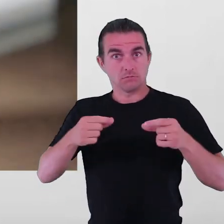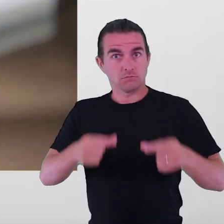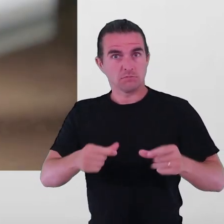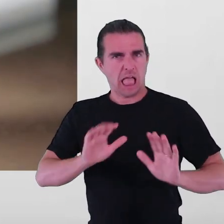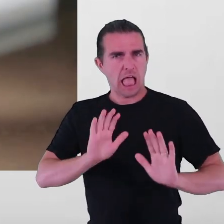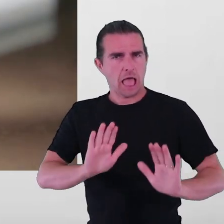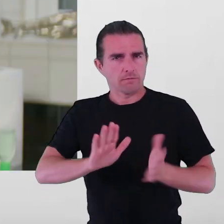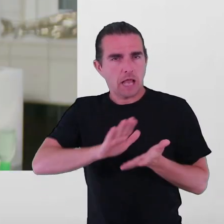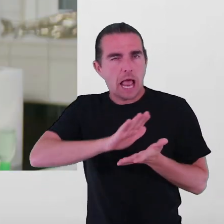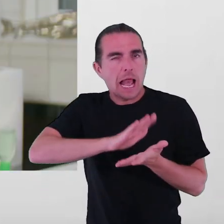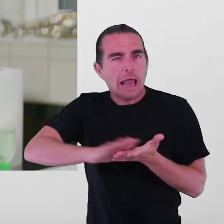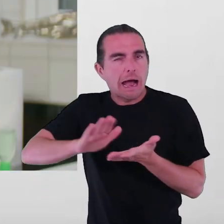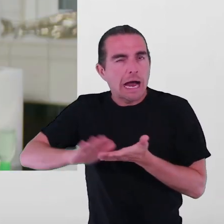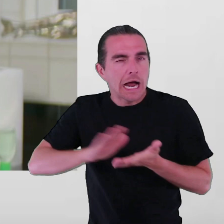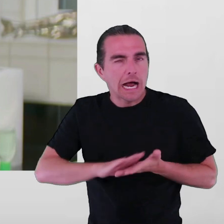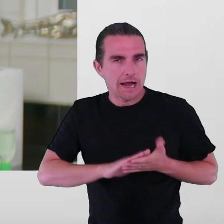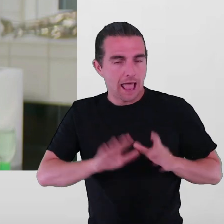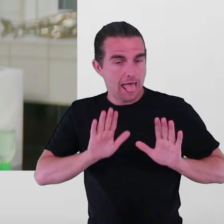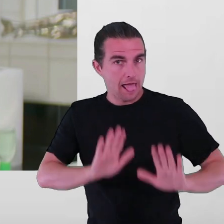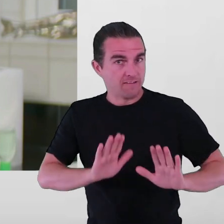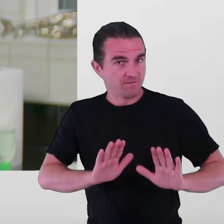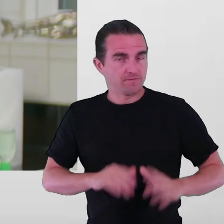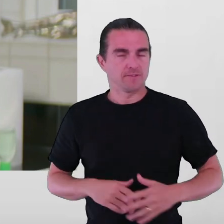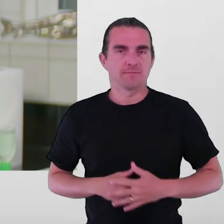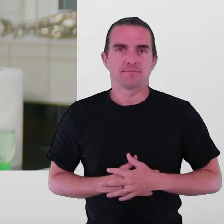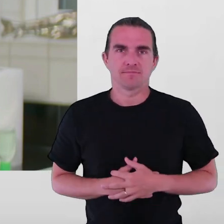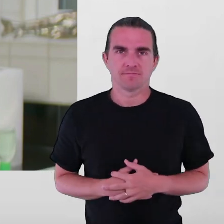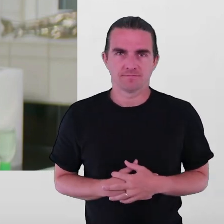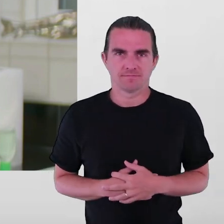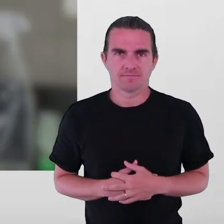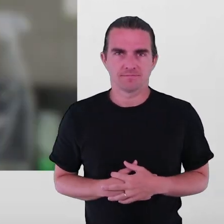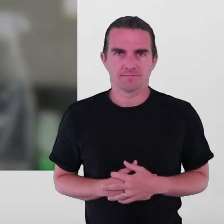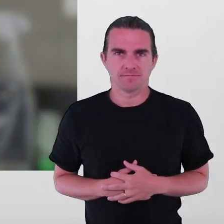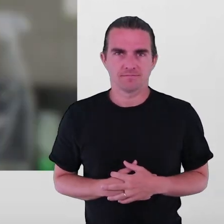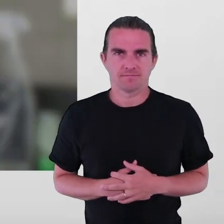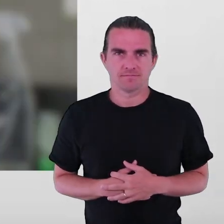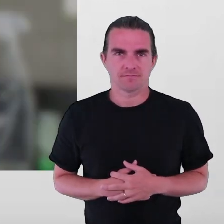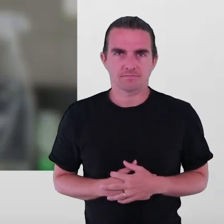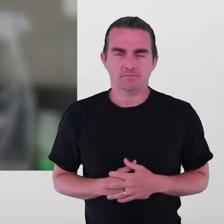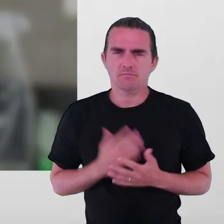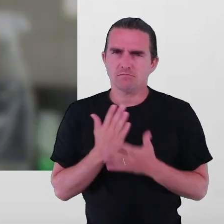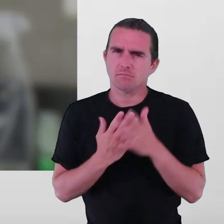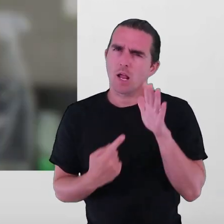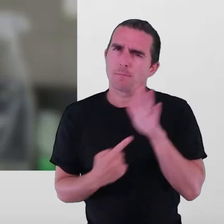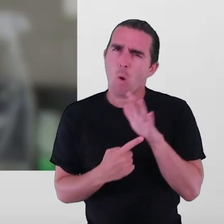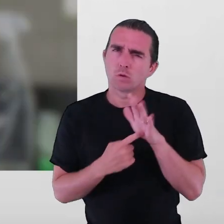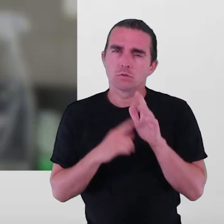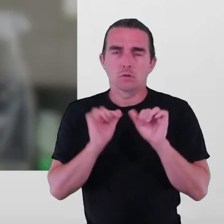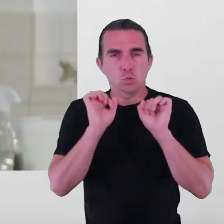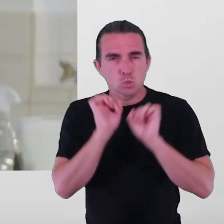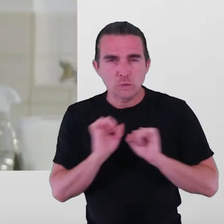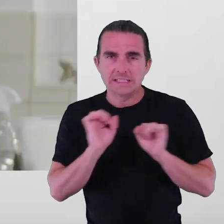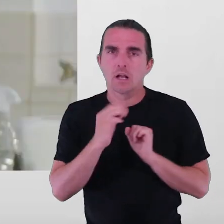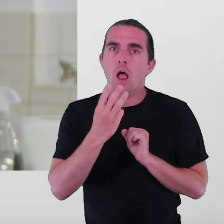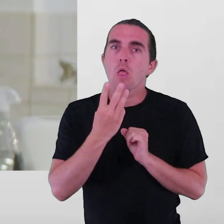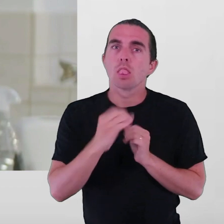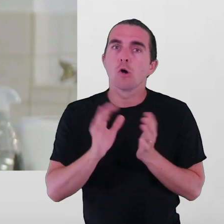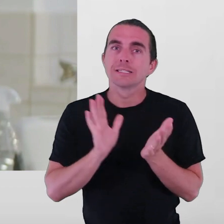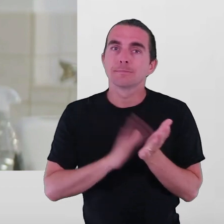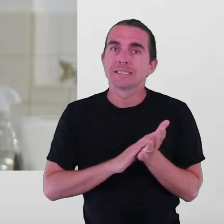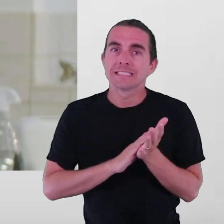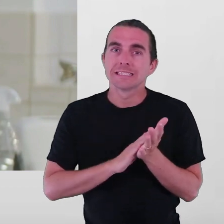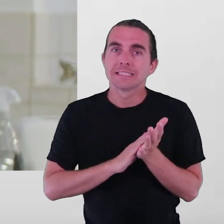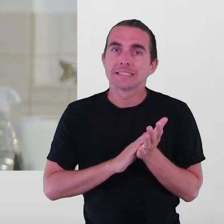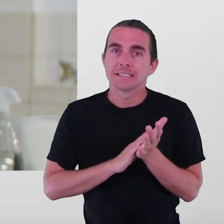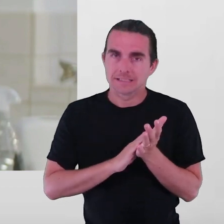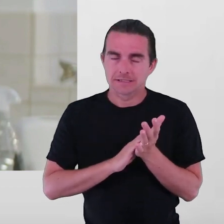Make sure the test strip is left flat on a clean surface. Read your result. It is important to